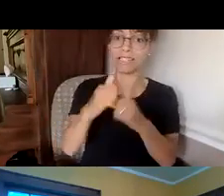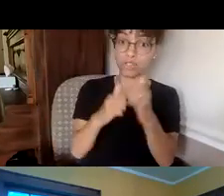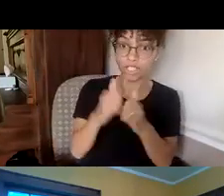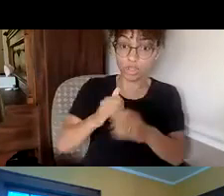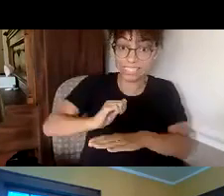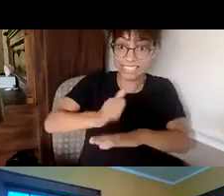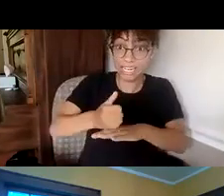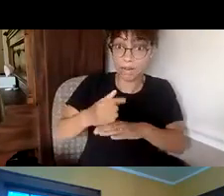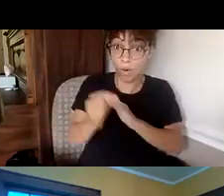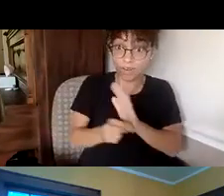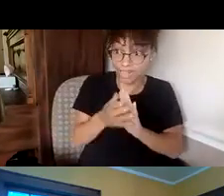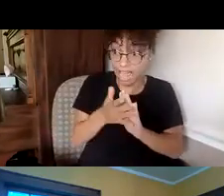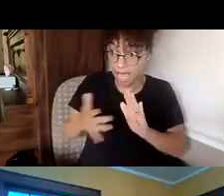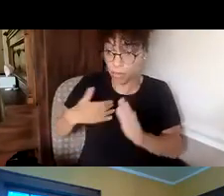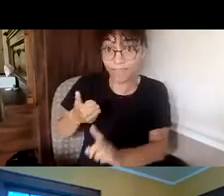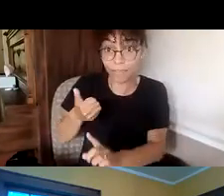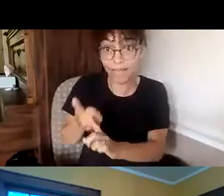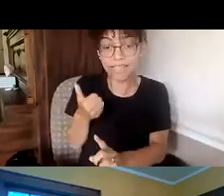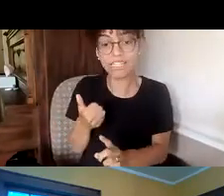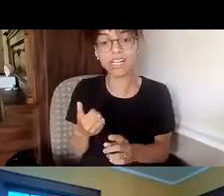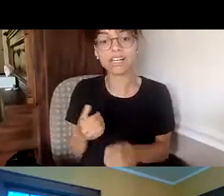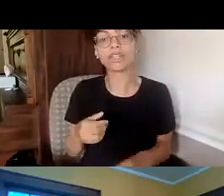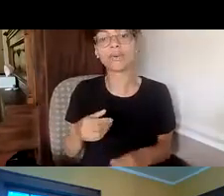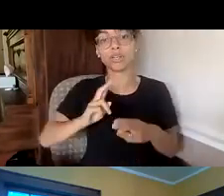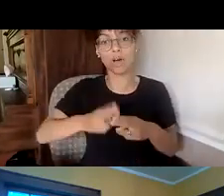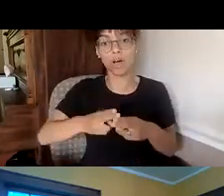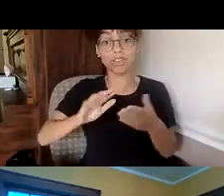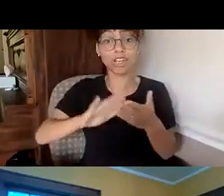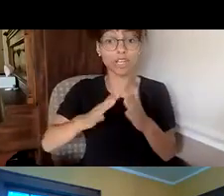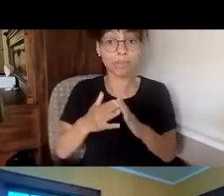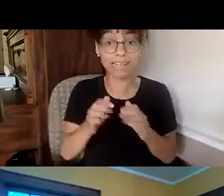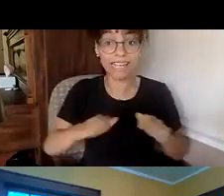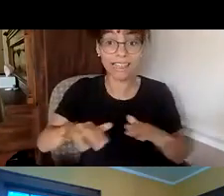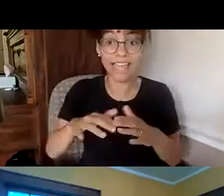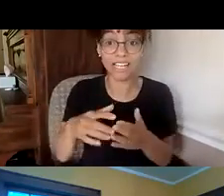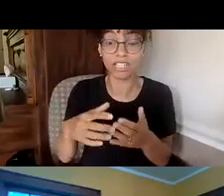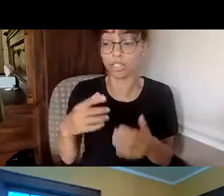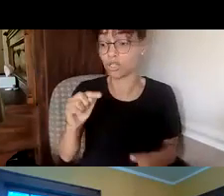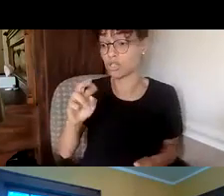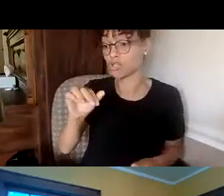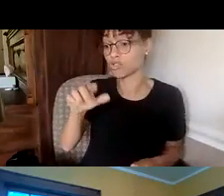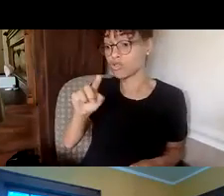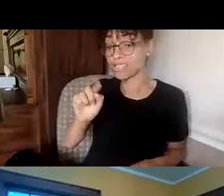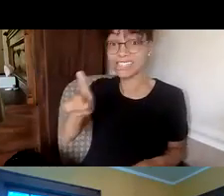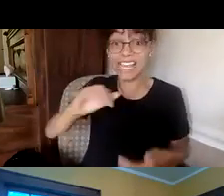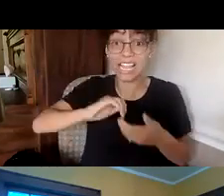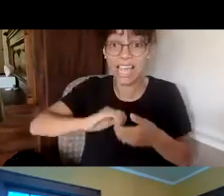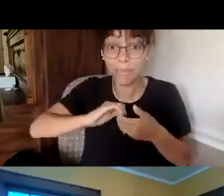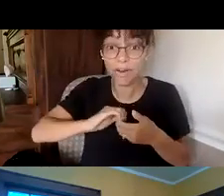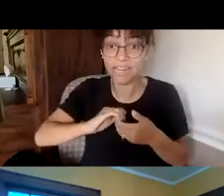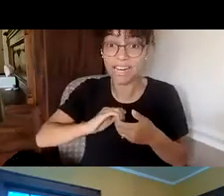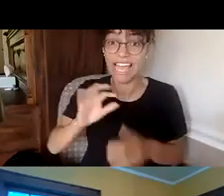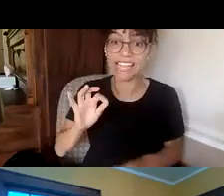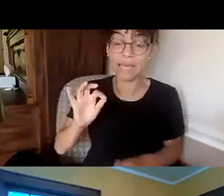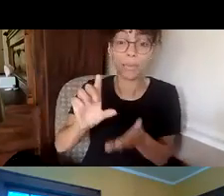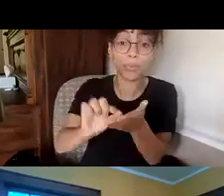so recently, I think it's called the Community Land Trust and Yale University collaborated and put out a really